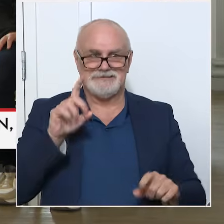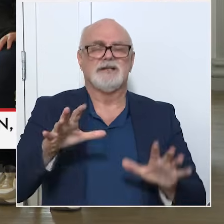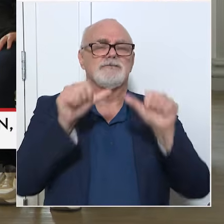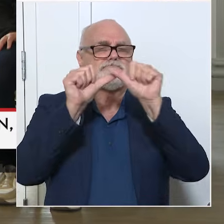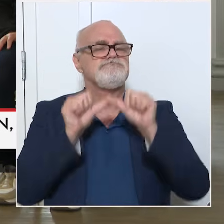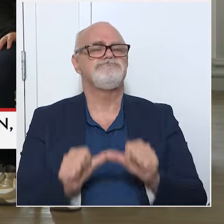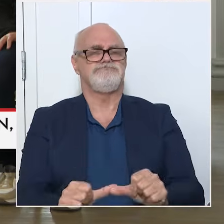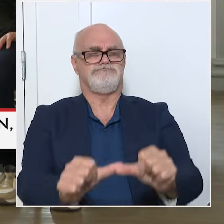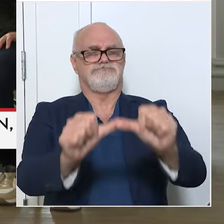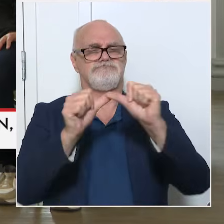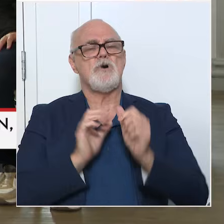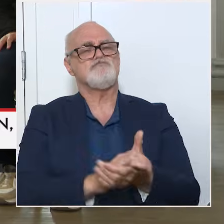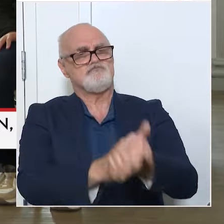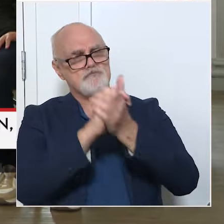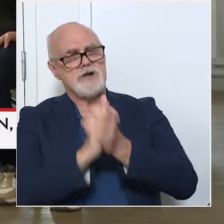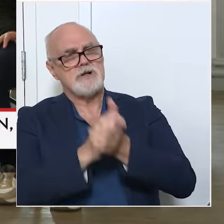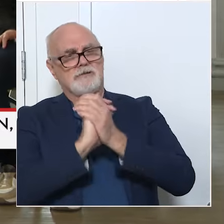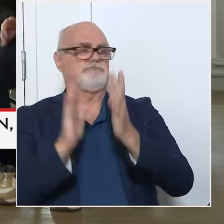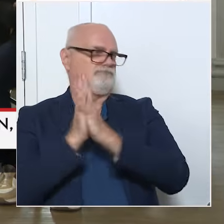today. Let's give them a round of applause.